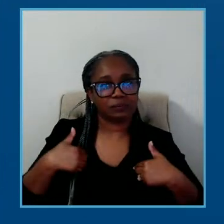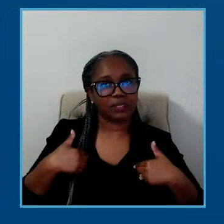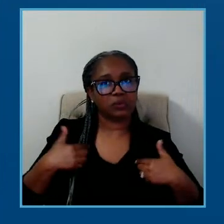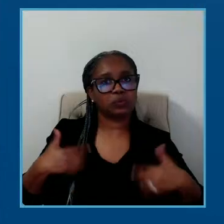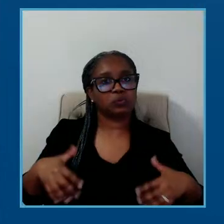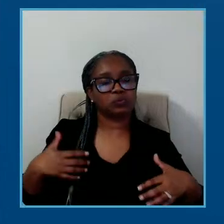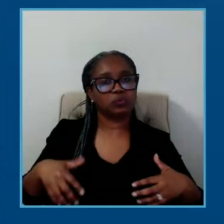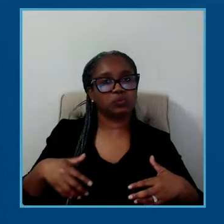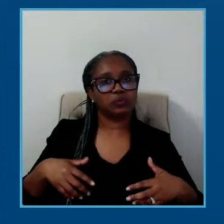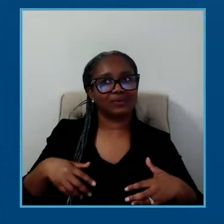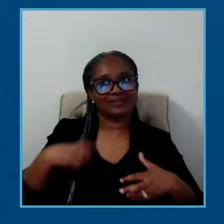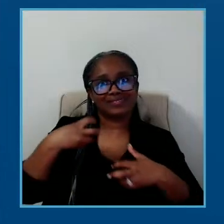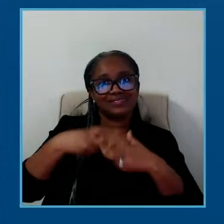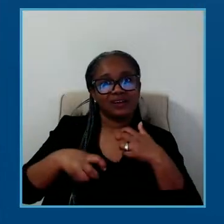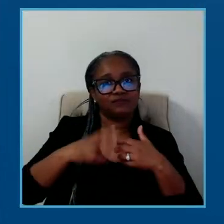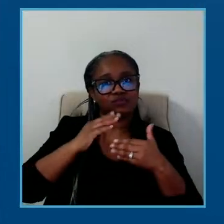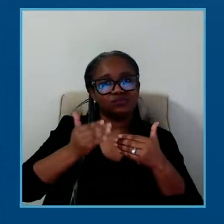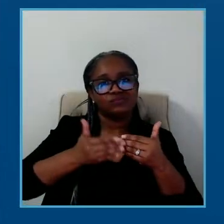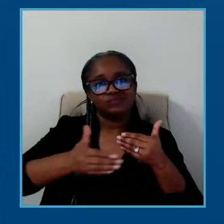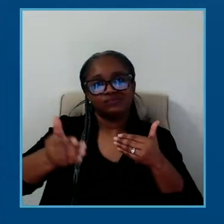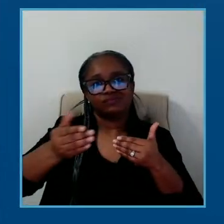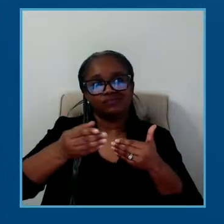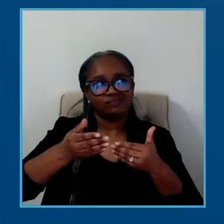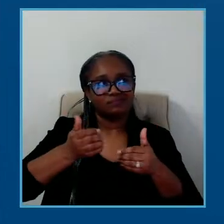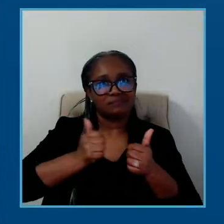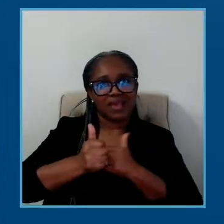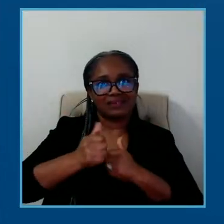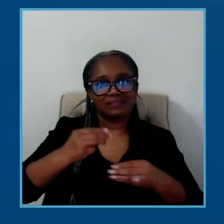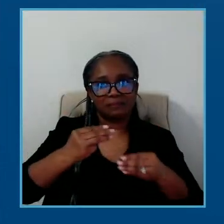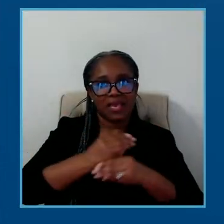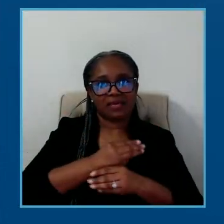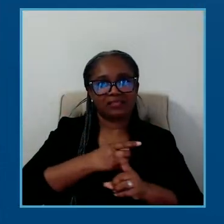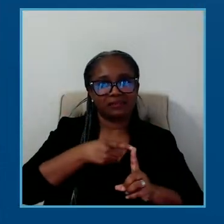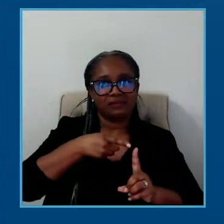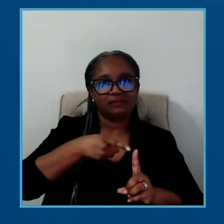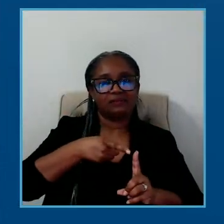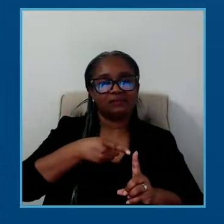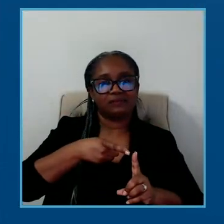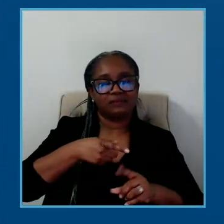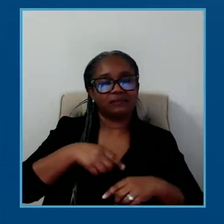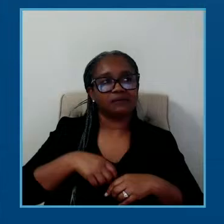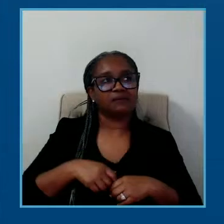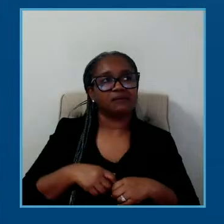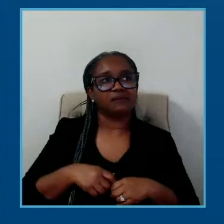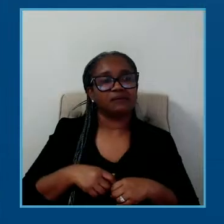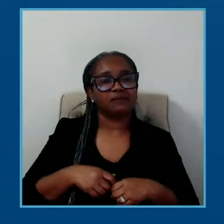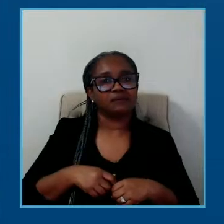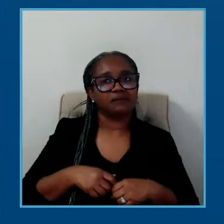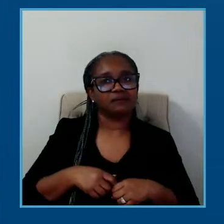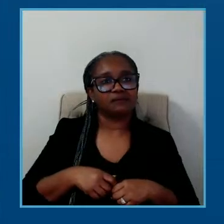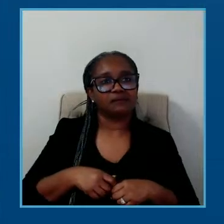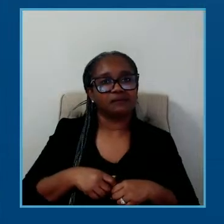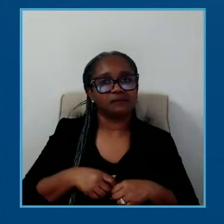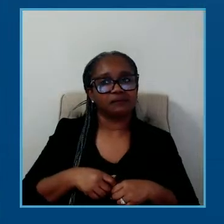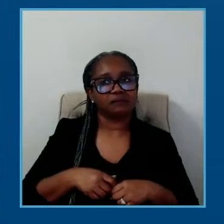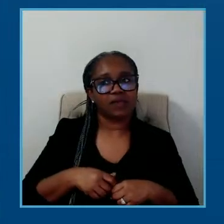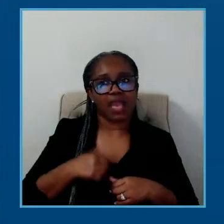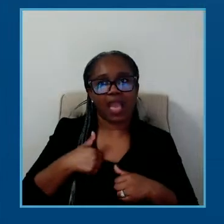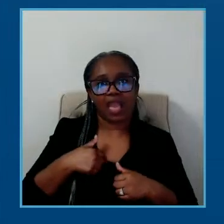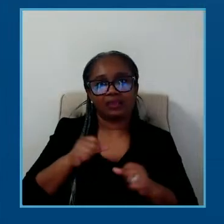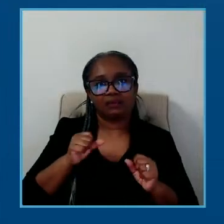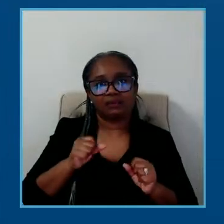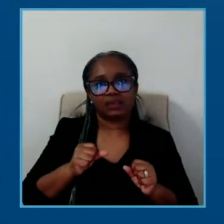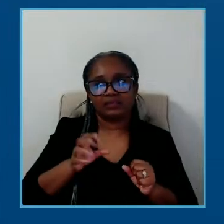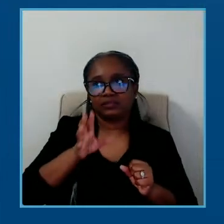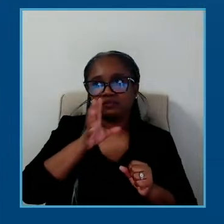past the math problem. I can say with certainty that our former chairman did not do anything